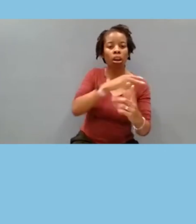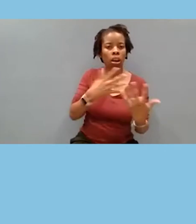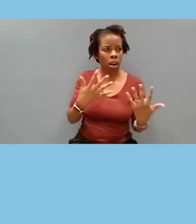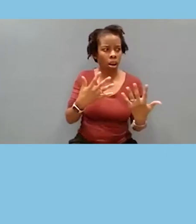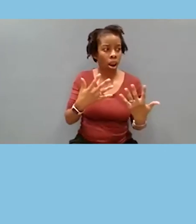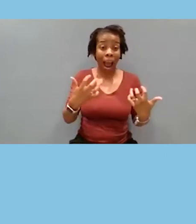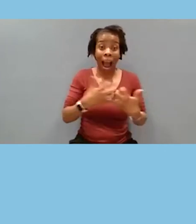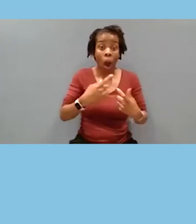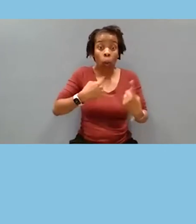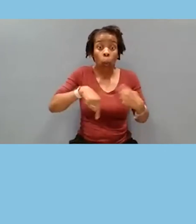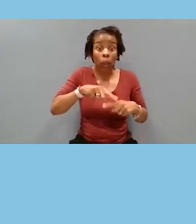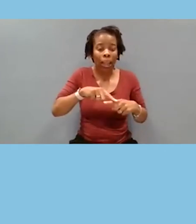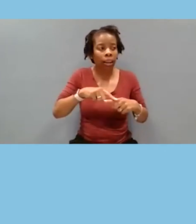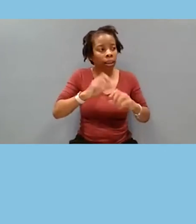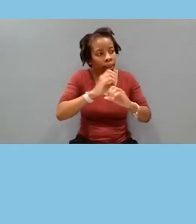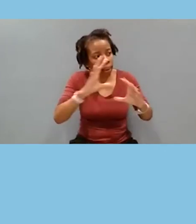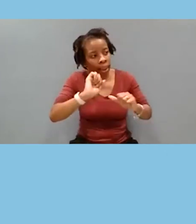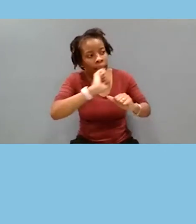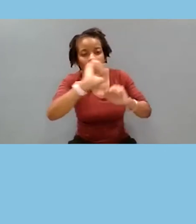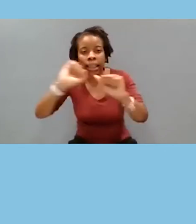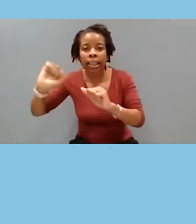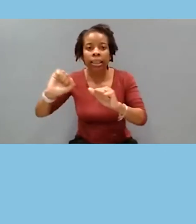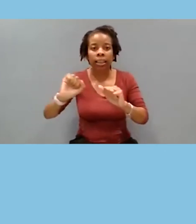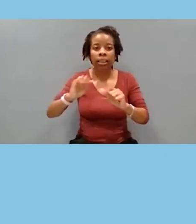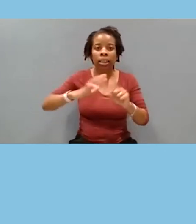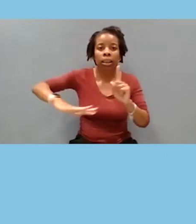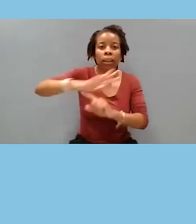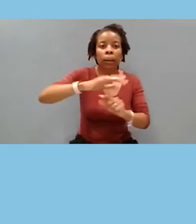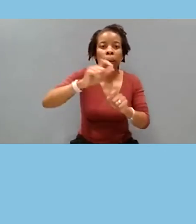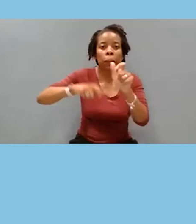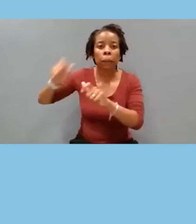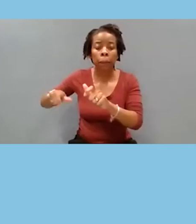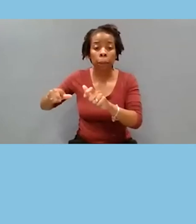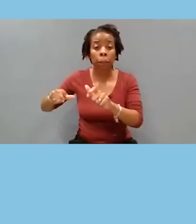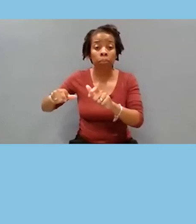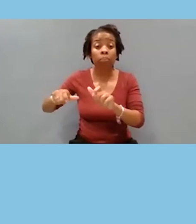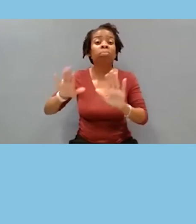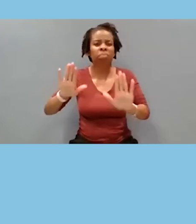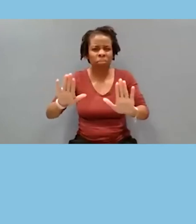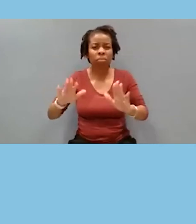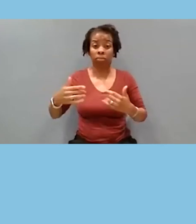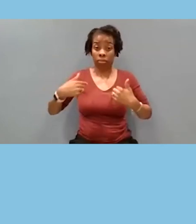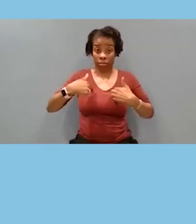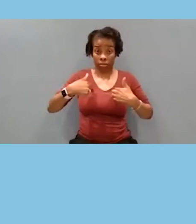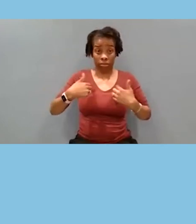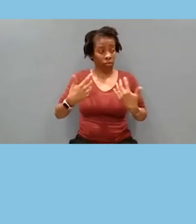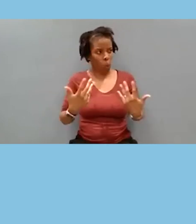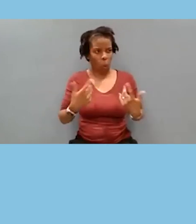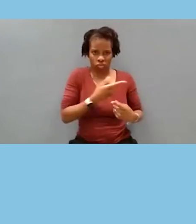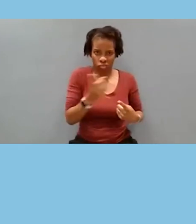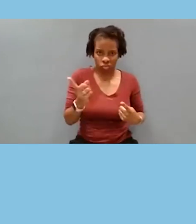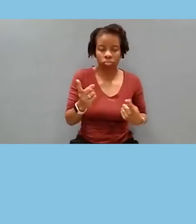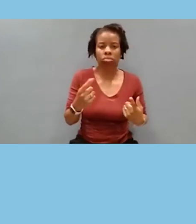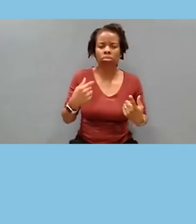environments. Simply put, we only ever raise access questions or make access for